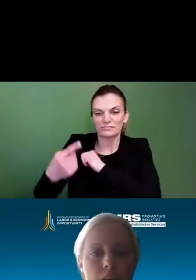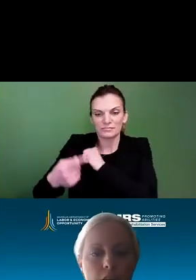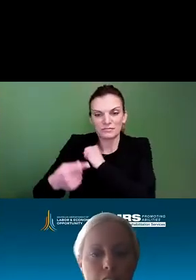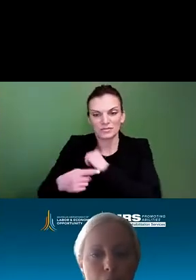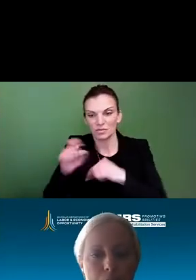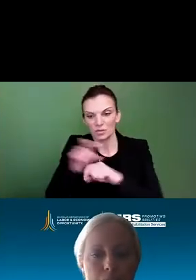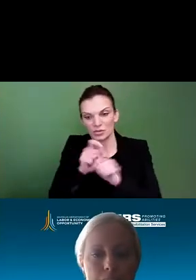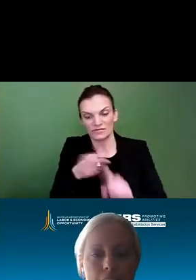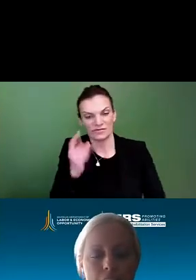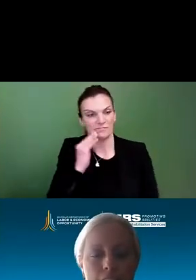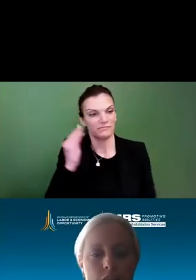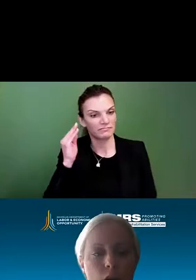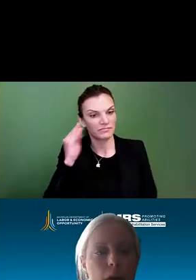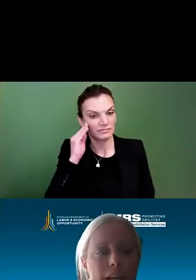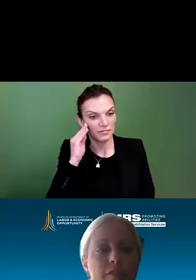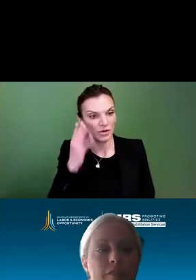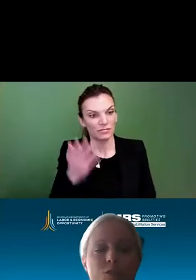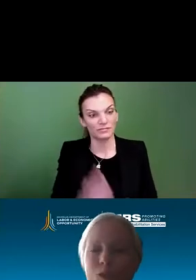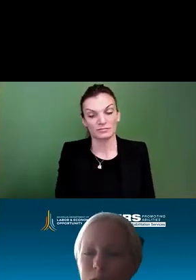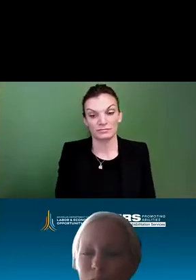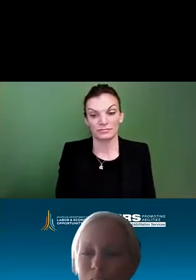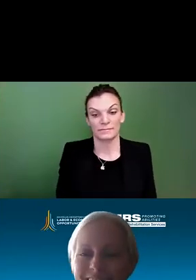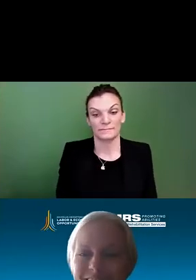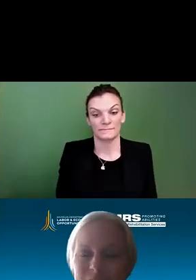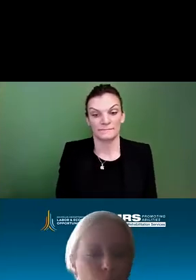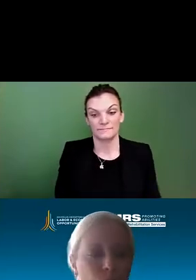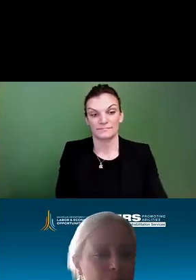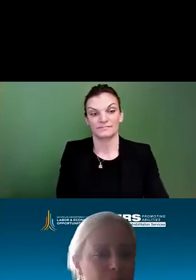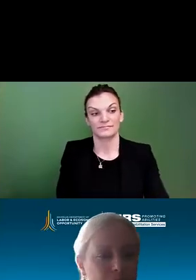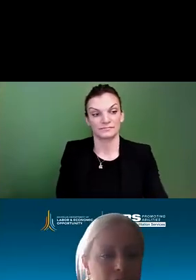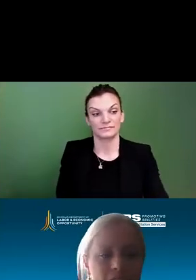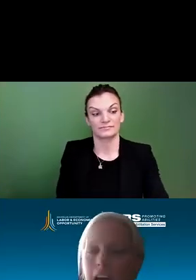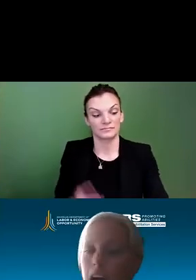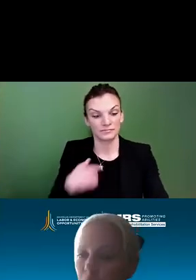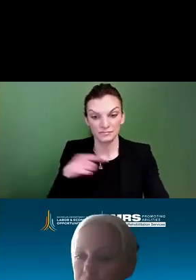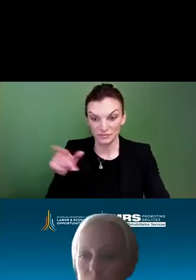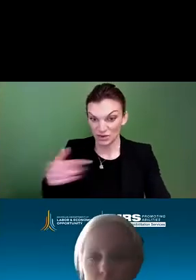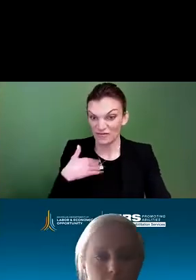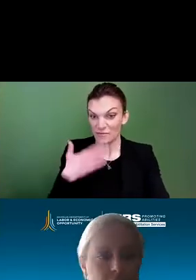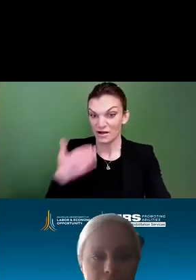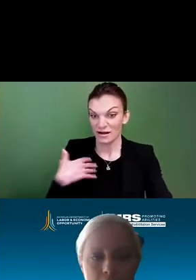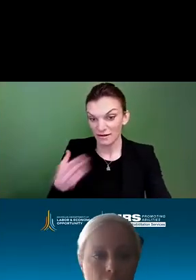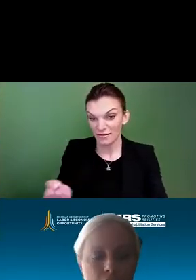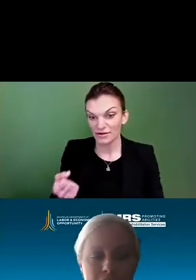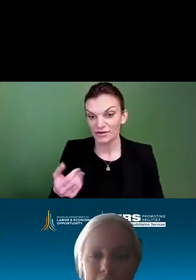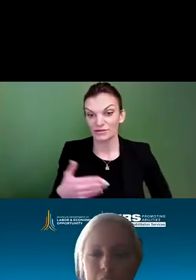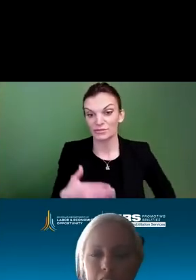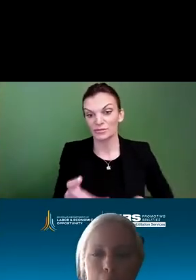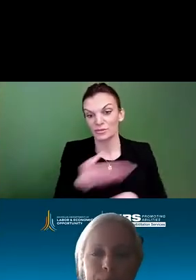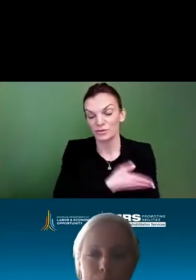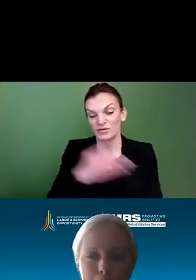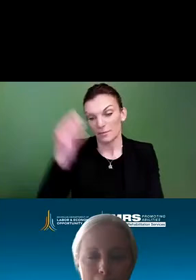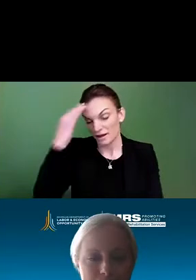of ergonomics. And so if you do report better health, improved mental health, physical